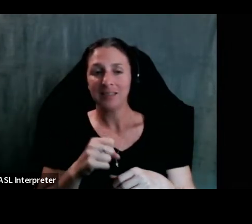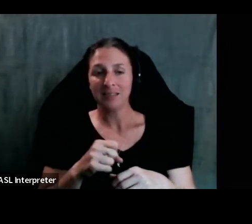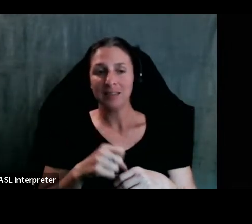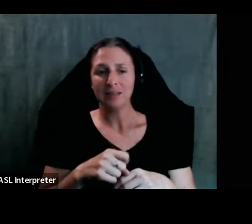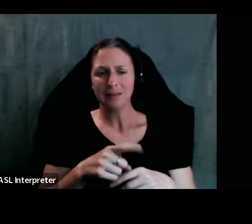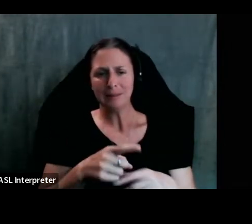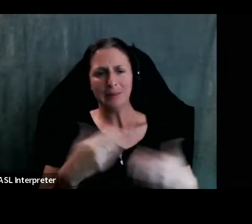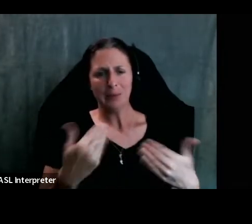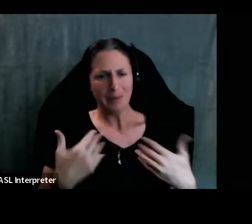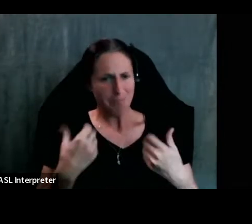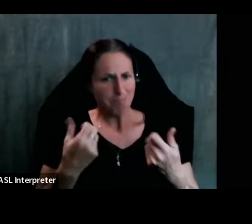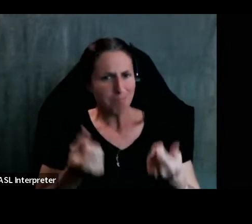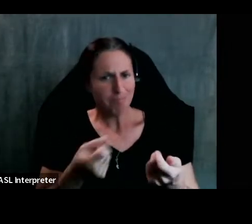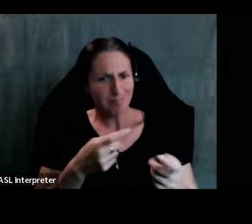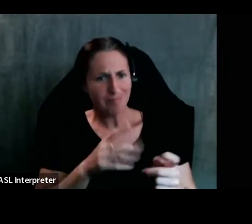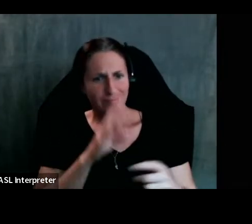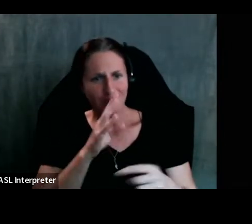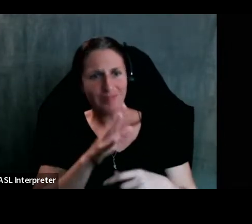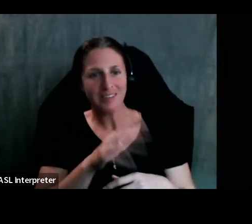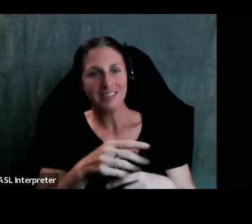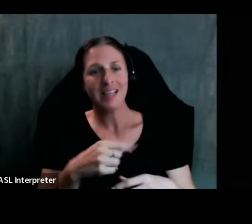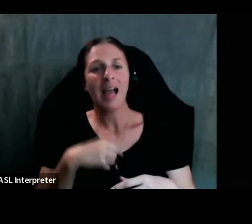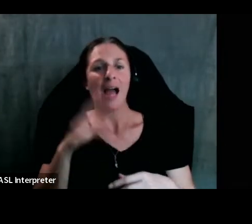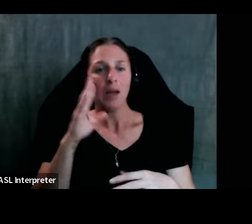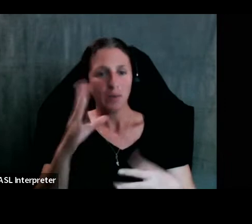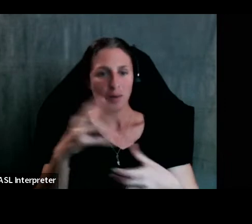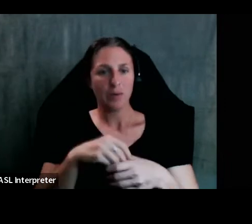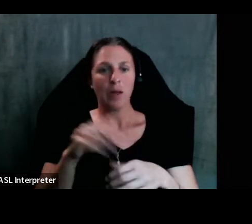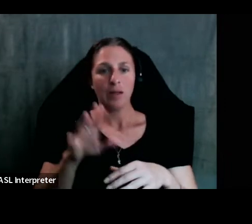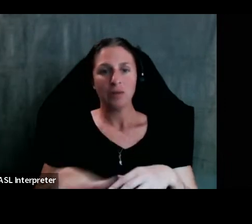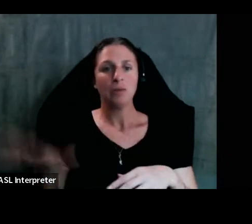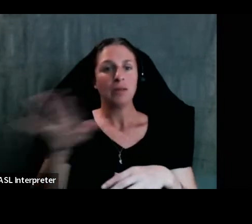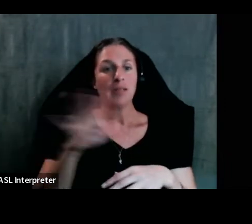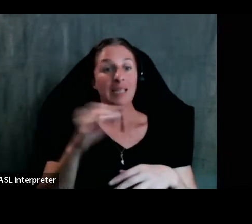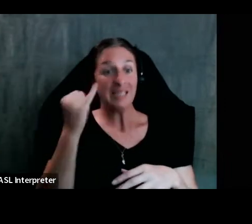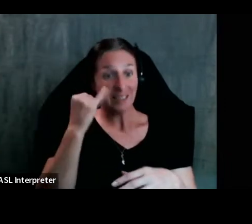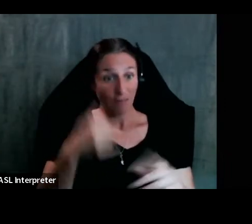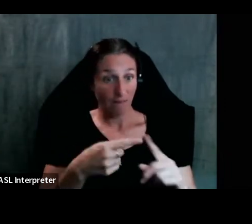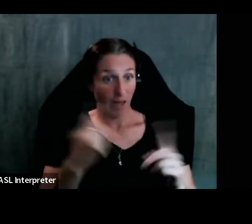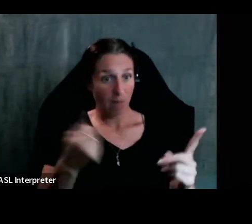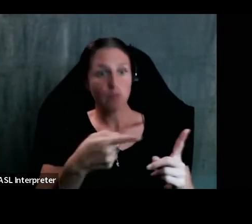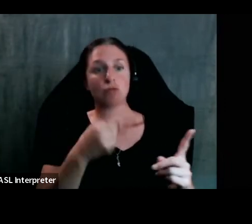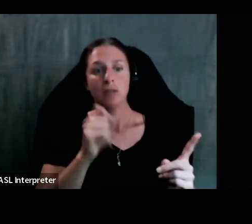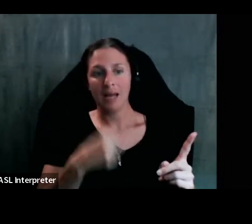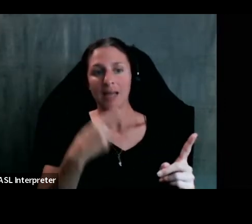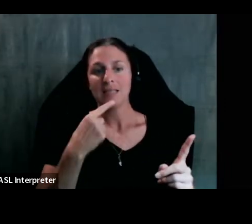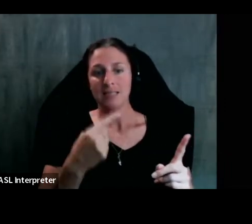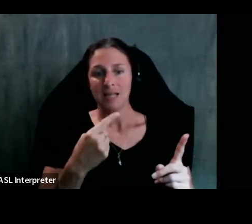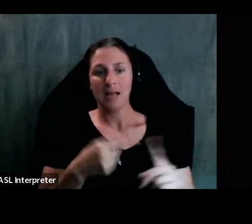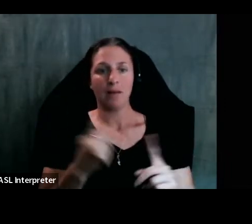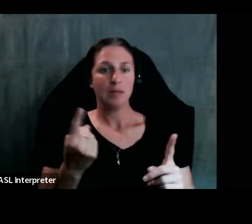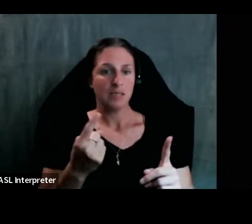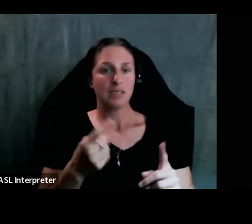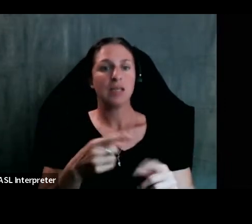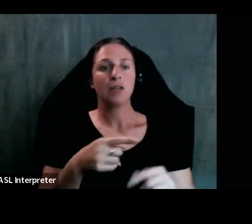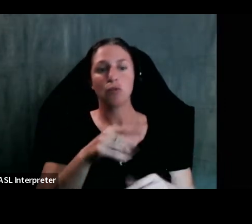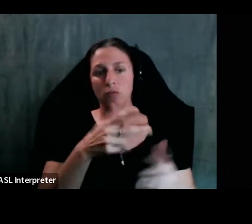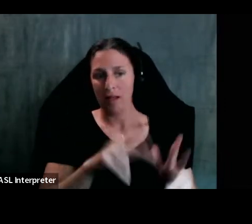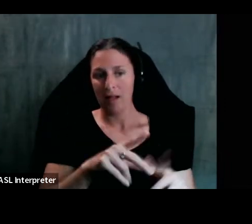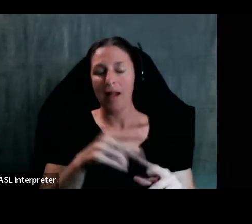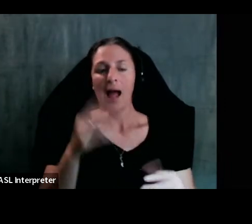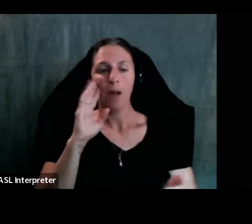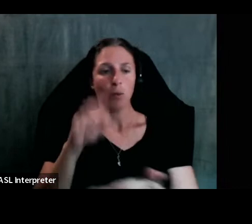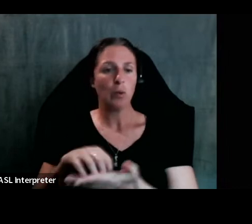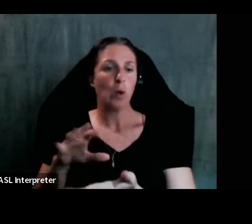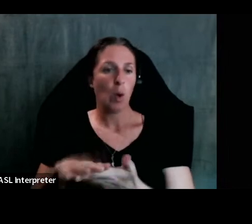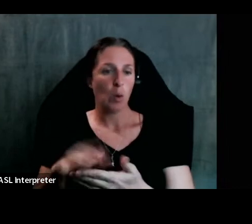say recording it in my aye, notes. I will include it as unanimous. Okay. If you have an opposition, you can say that there's an opposition, and I'll note that, and